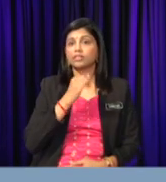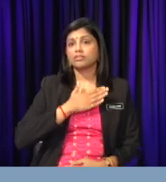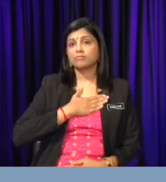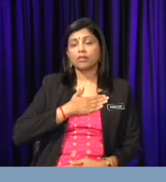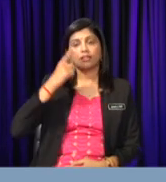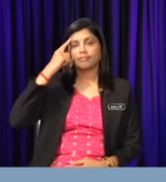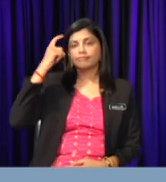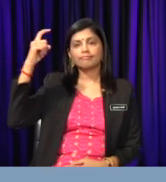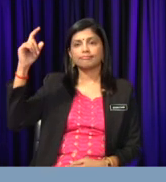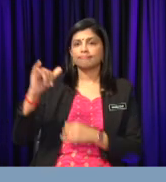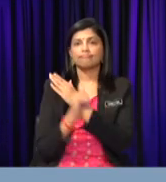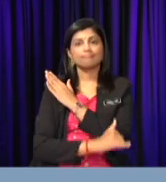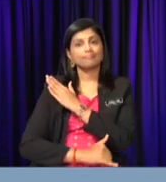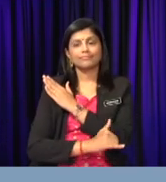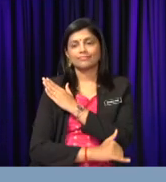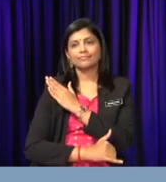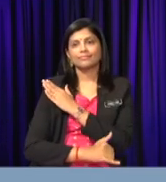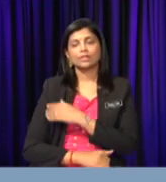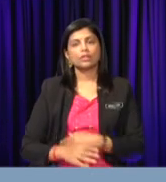like the best country is that the Germany,